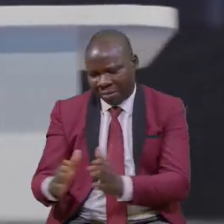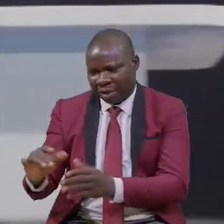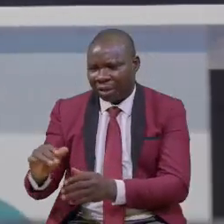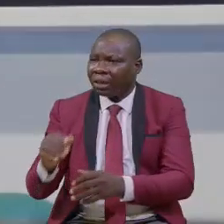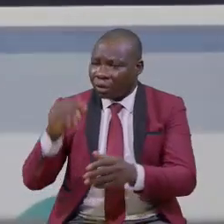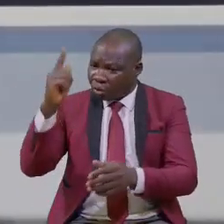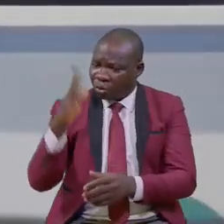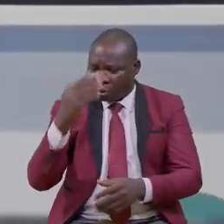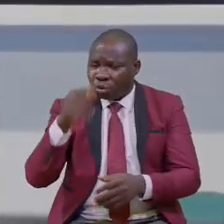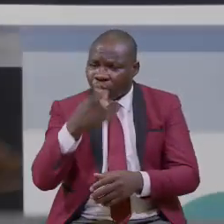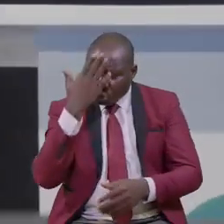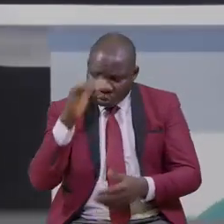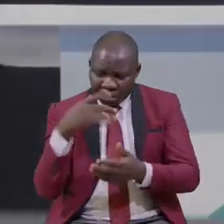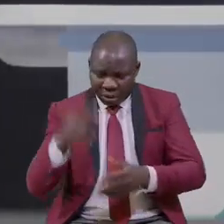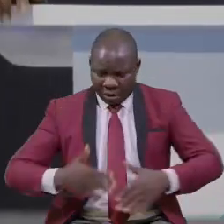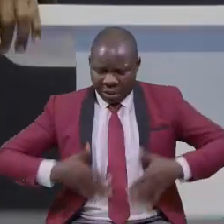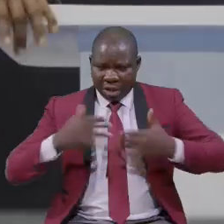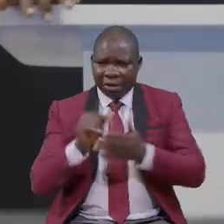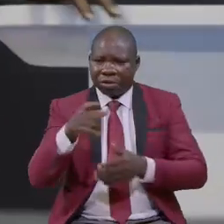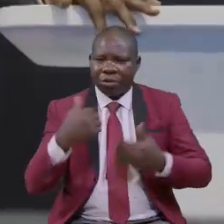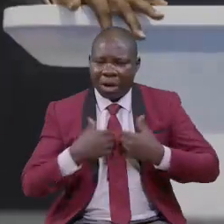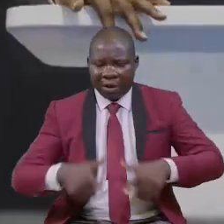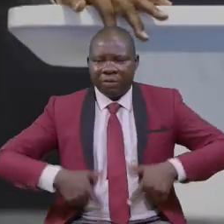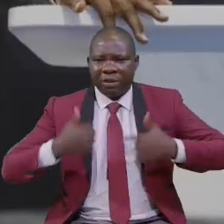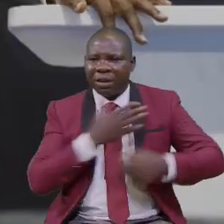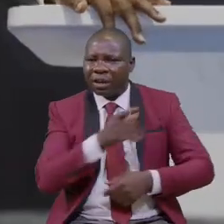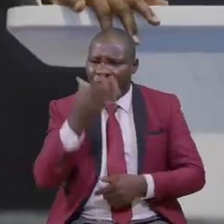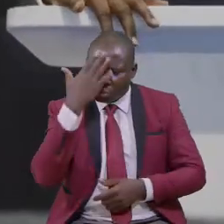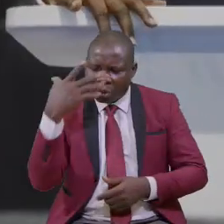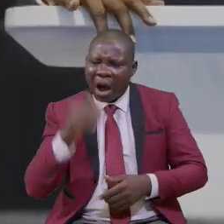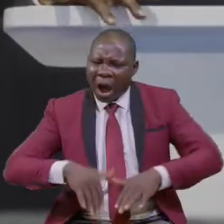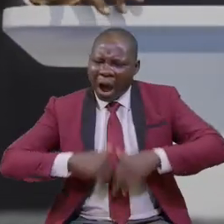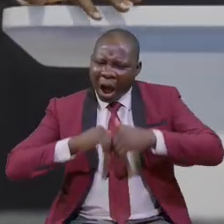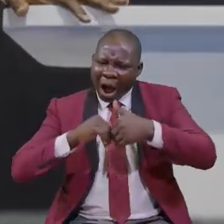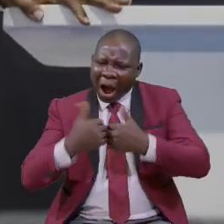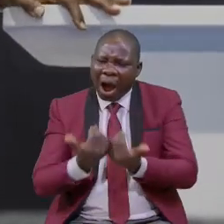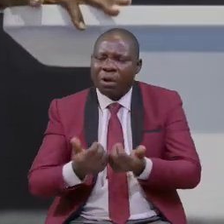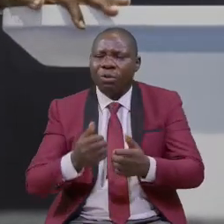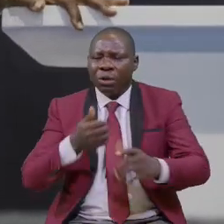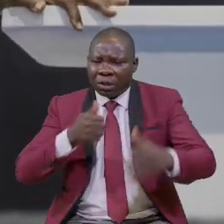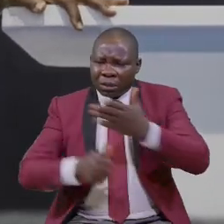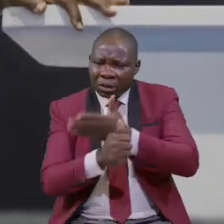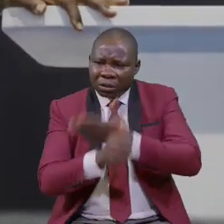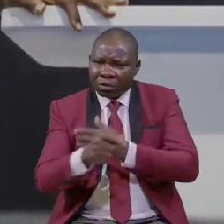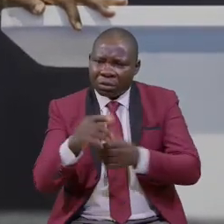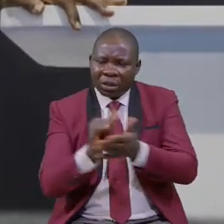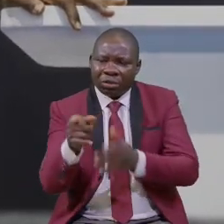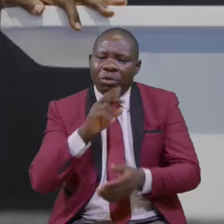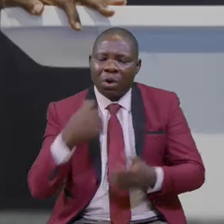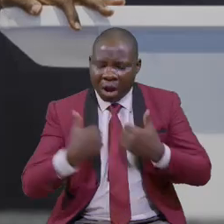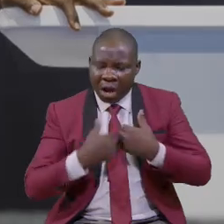know the life you have lived, and you know how dangerous you have been, and yet he said, with all